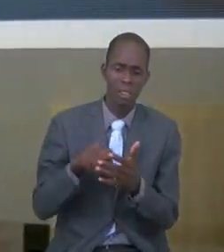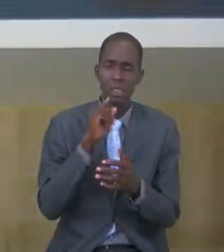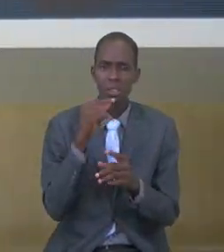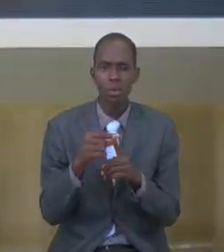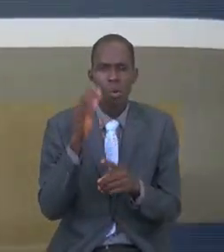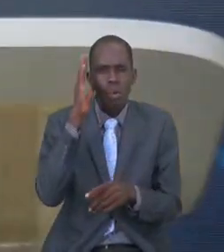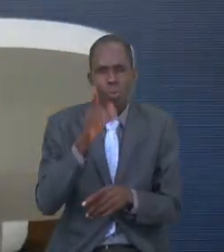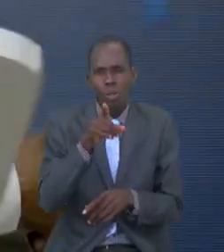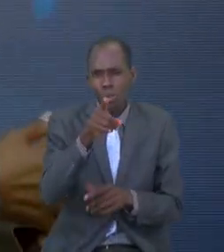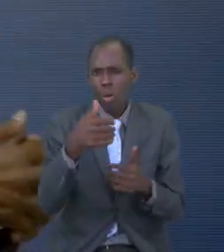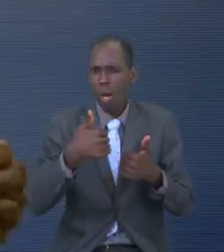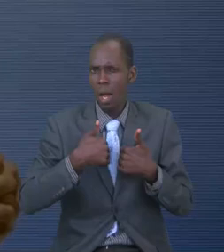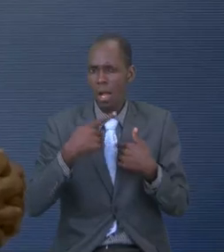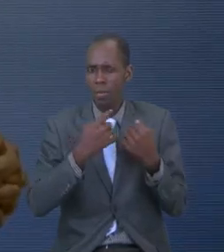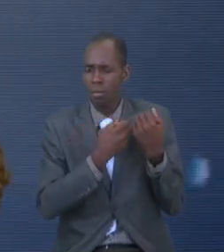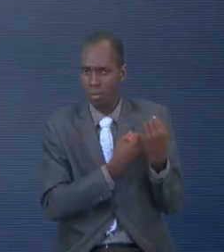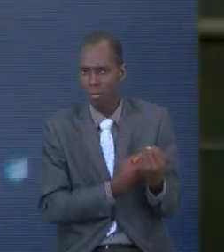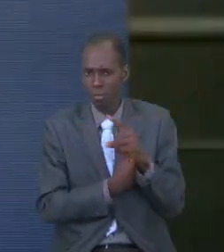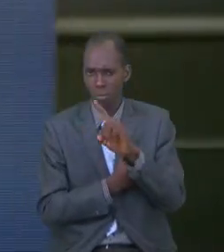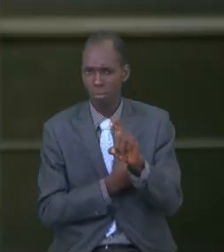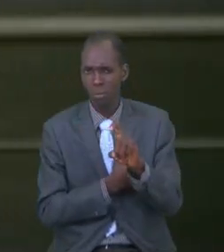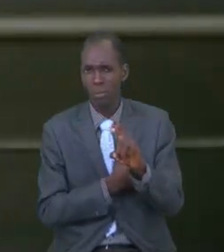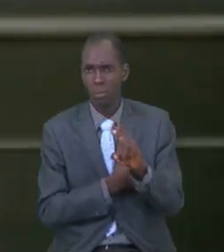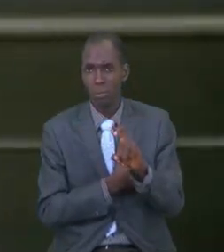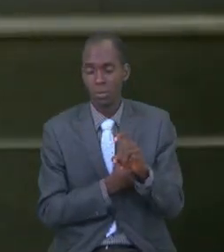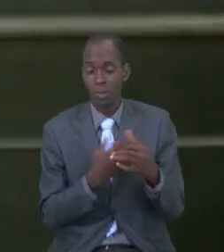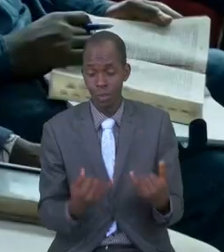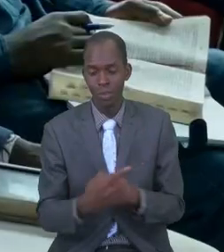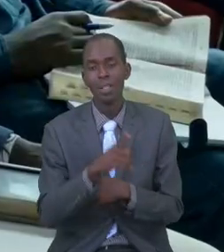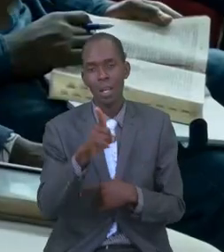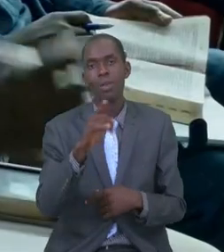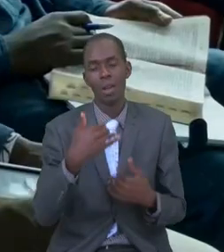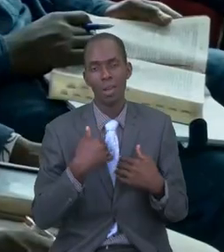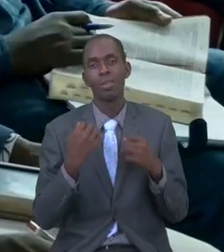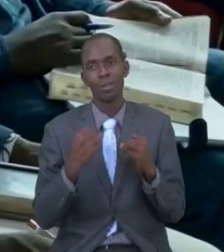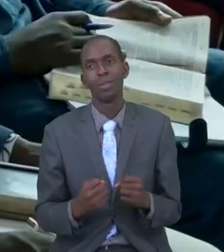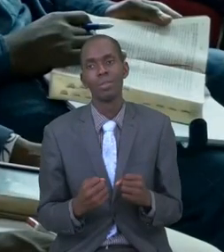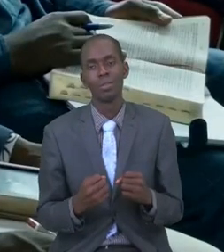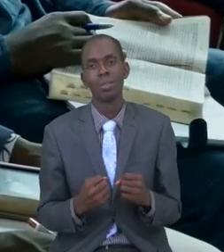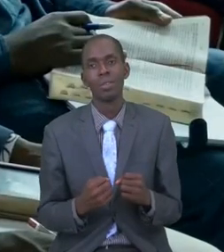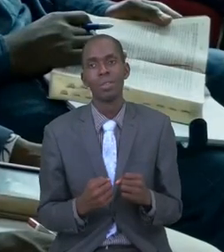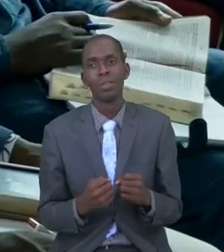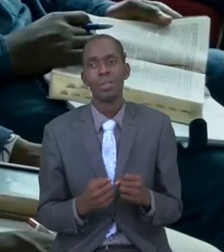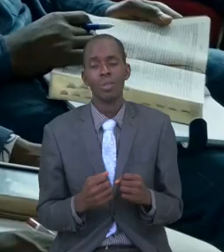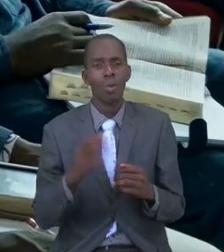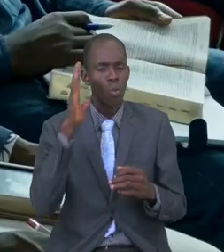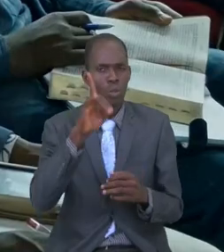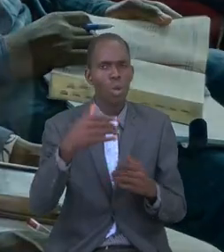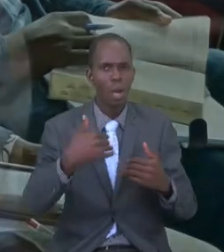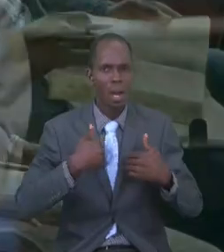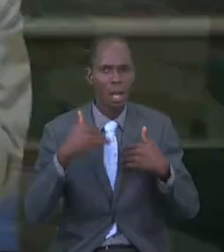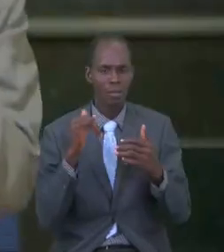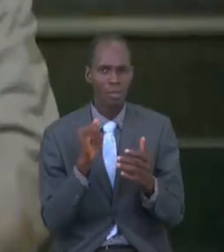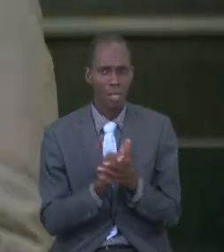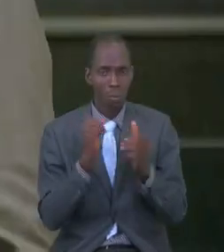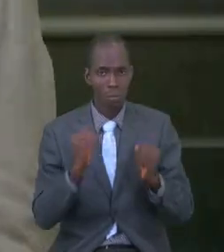you have the courage? Today you'll have the courage. Will you have the backbone? Today